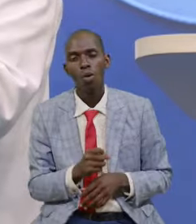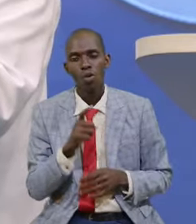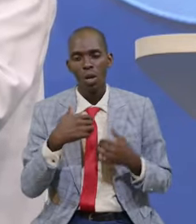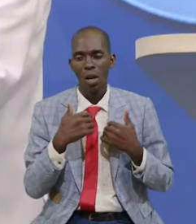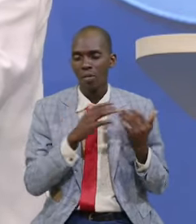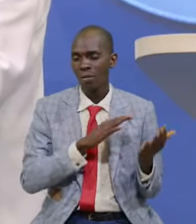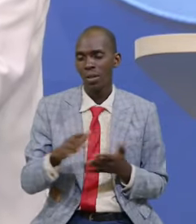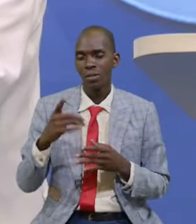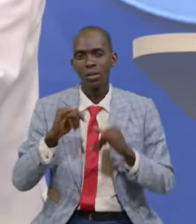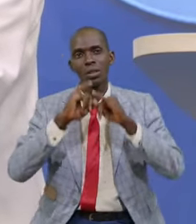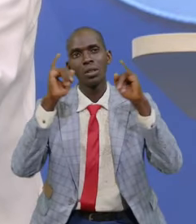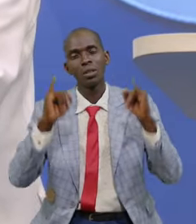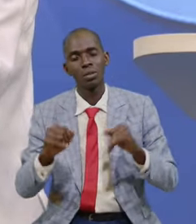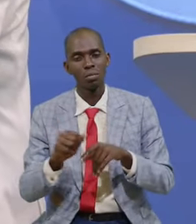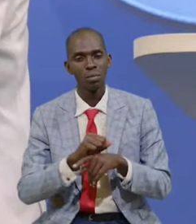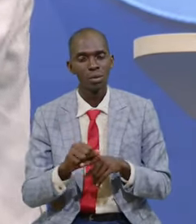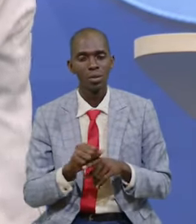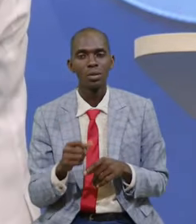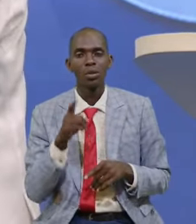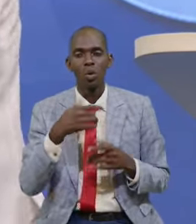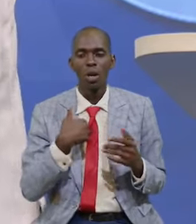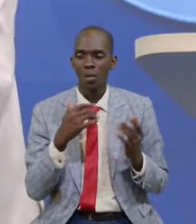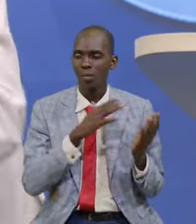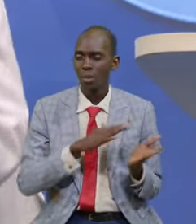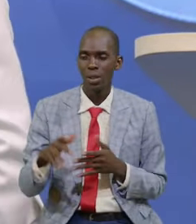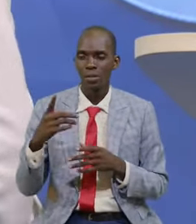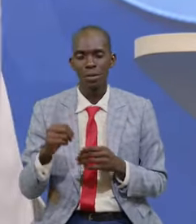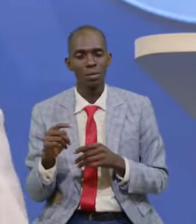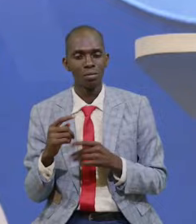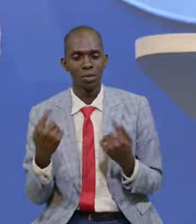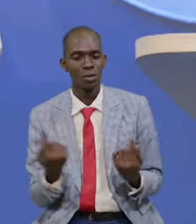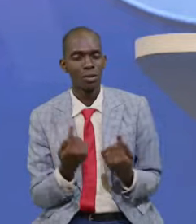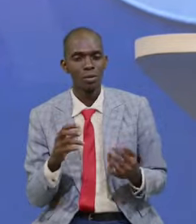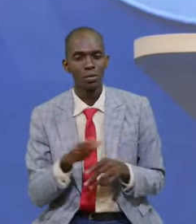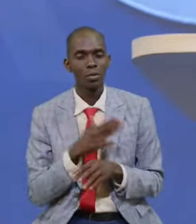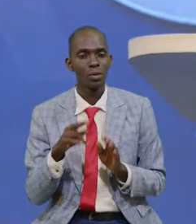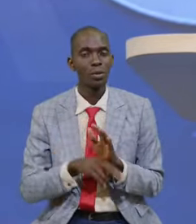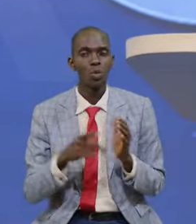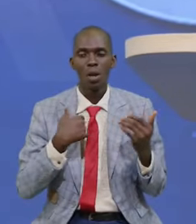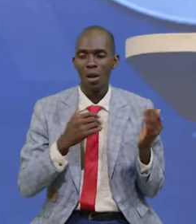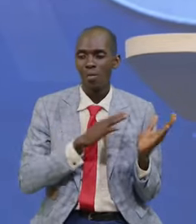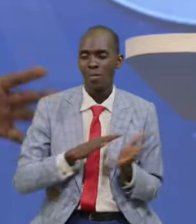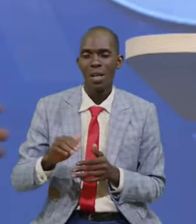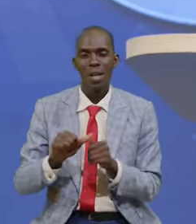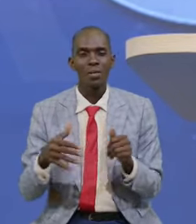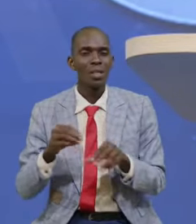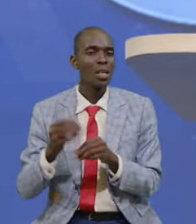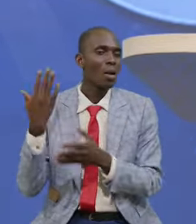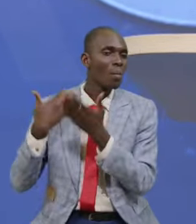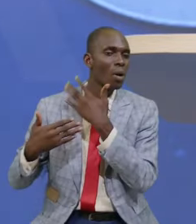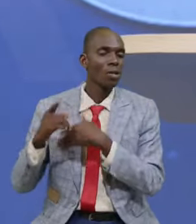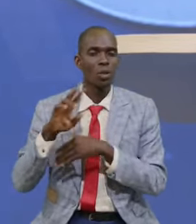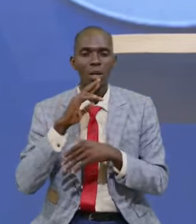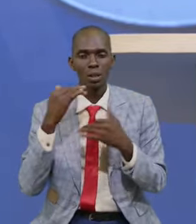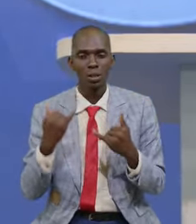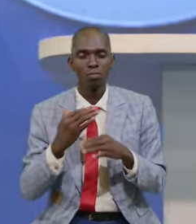rituals, you have left the transgressions, you have left everything of the past, and you are totally committed unto